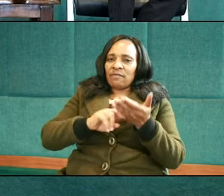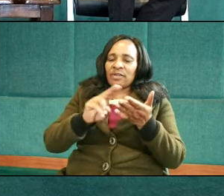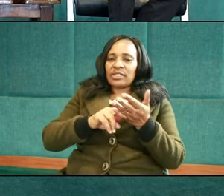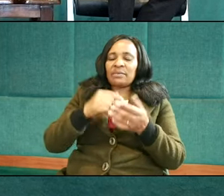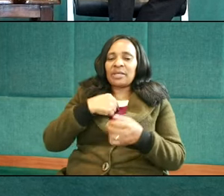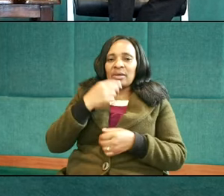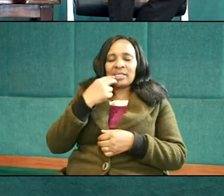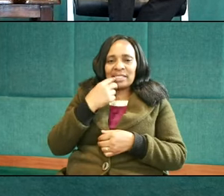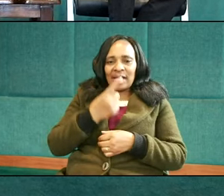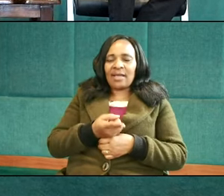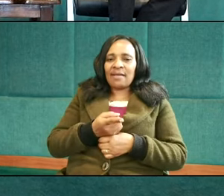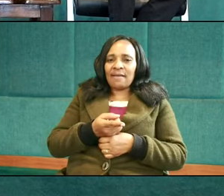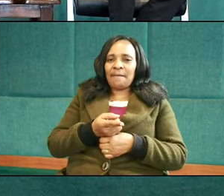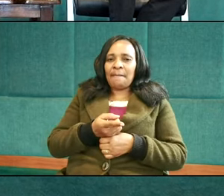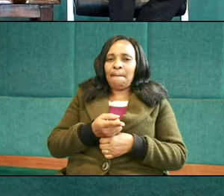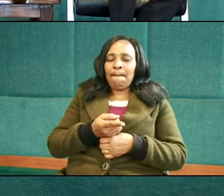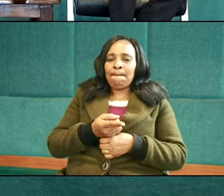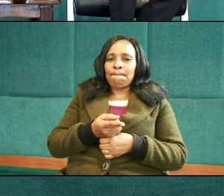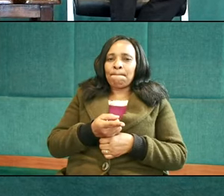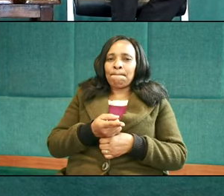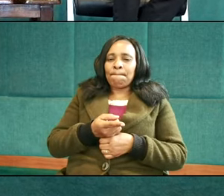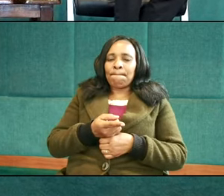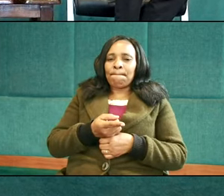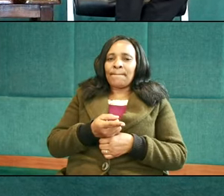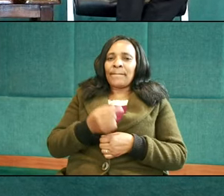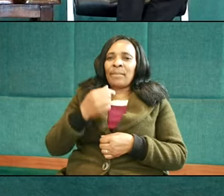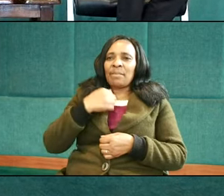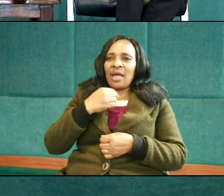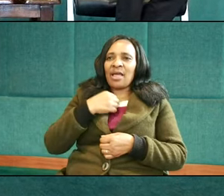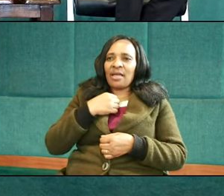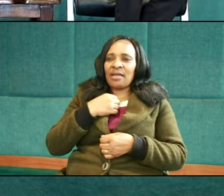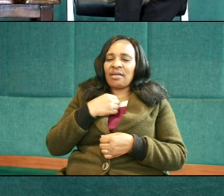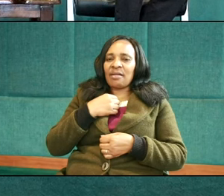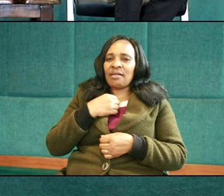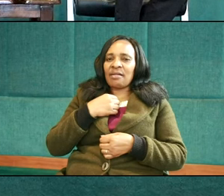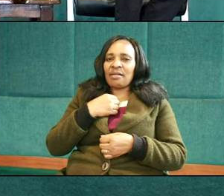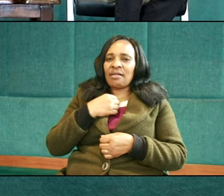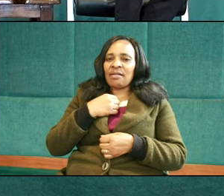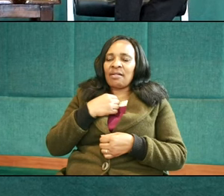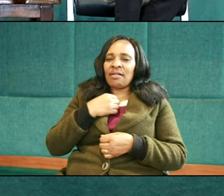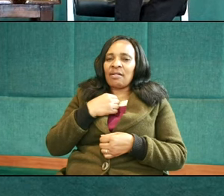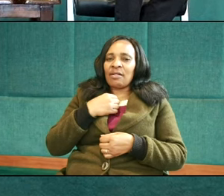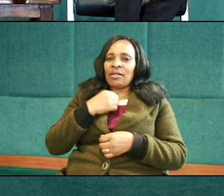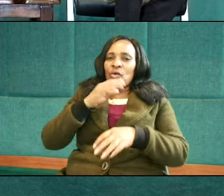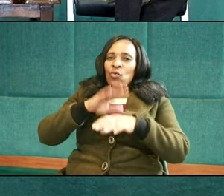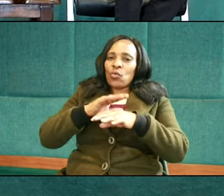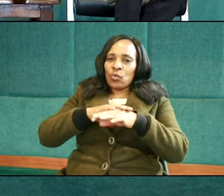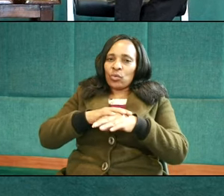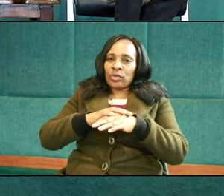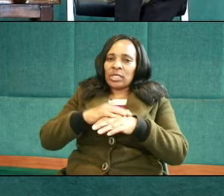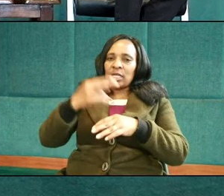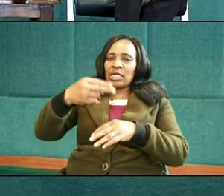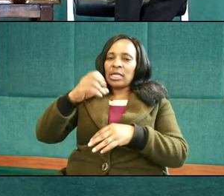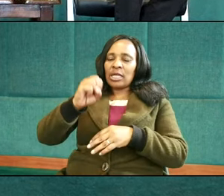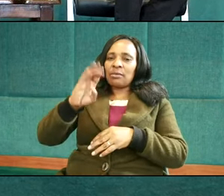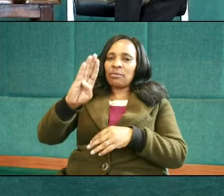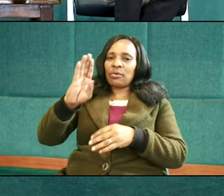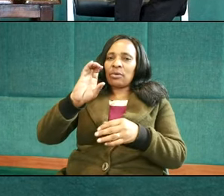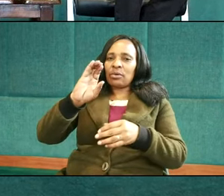I would say that my favorite might be Hebrews